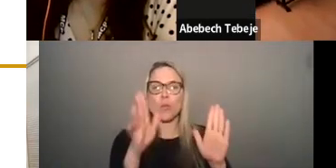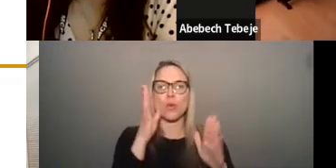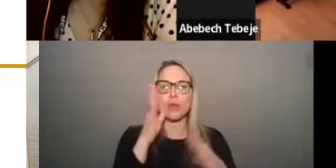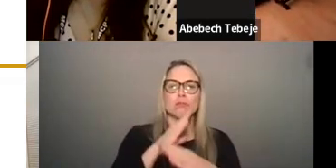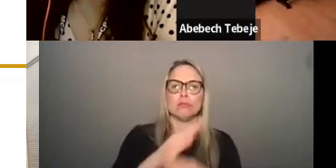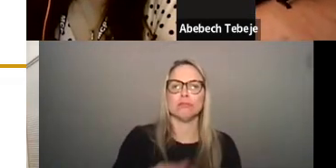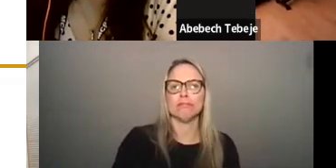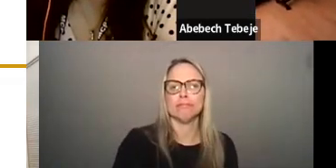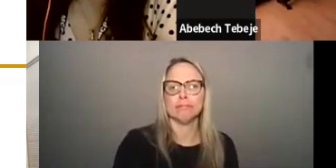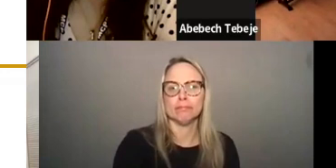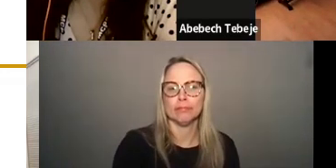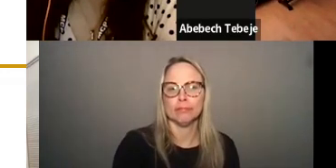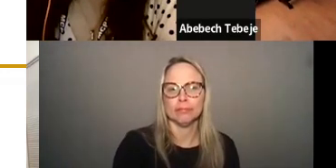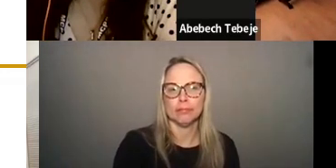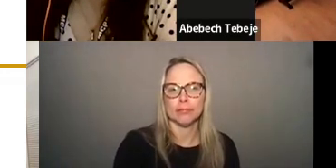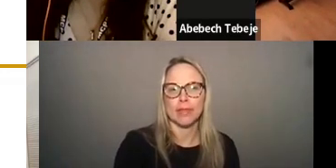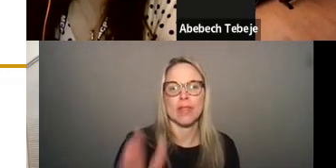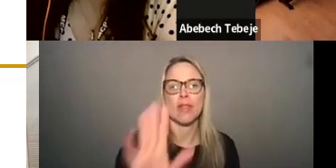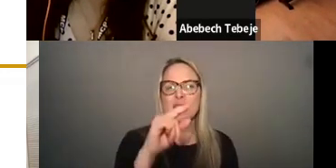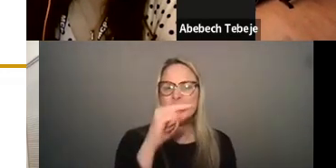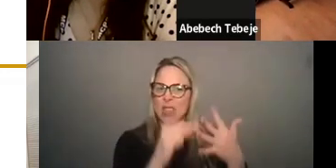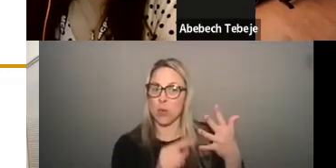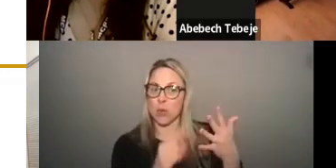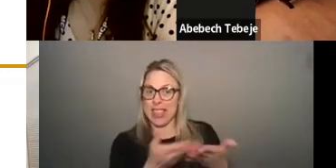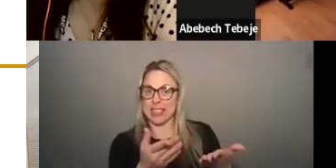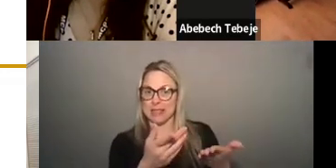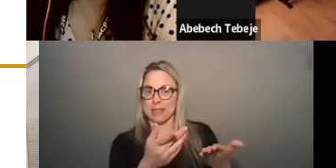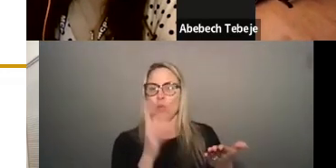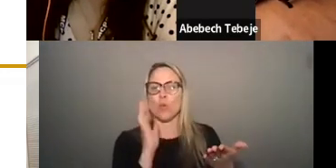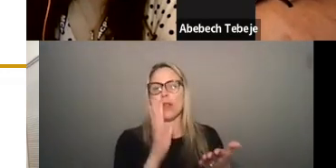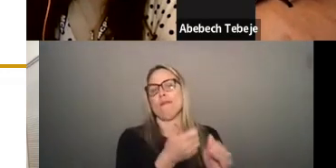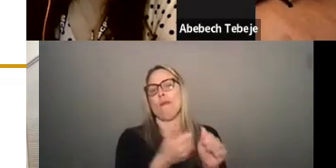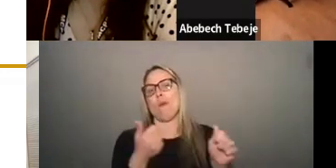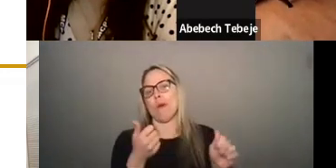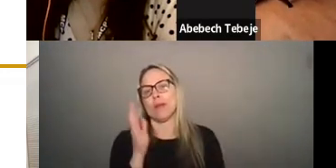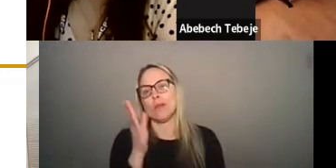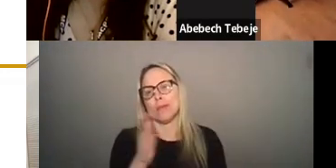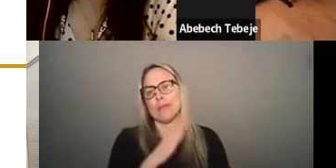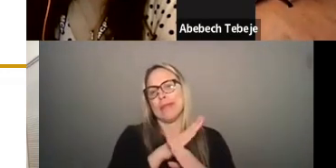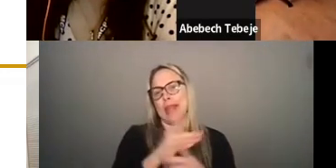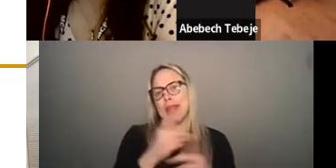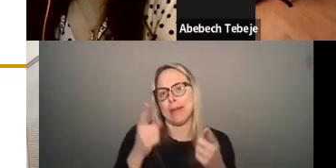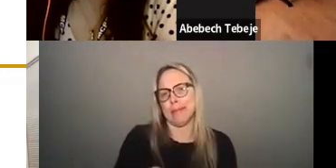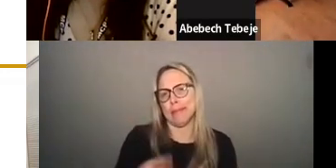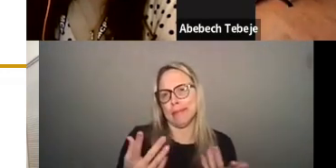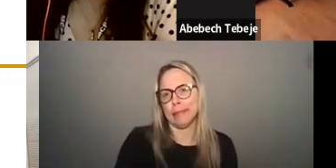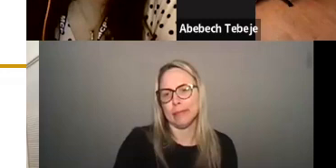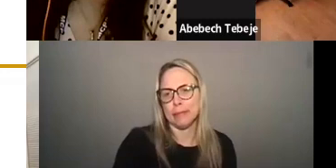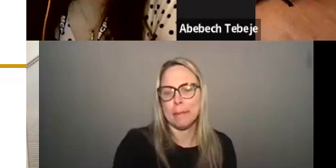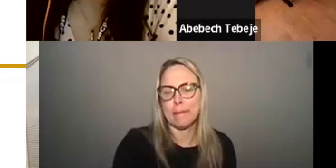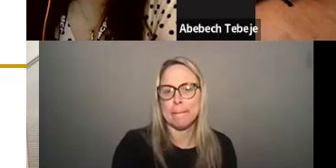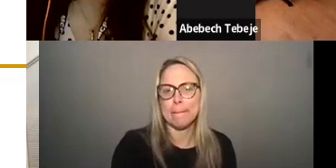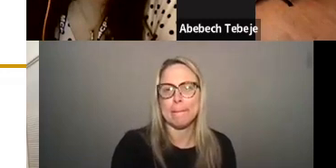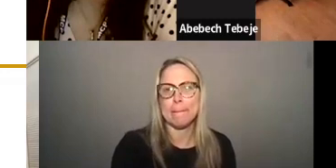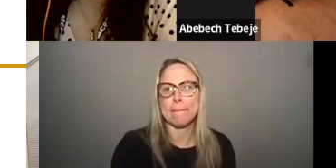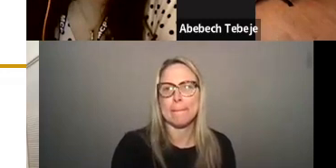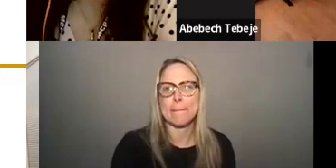prevent those things from happening. And they're going to make sure that you are not